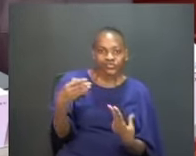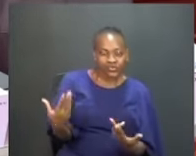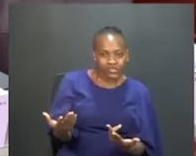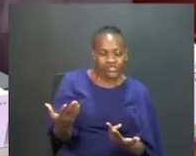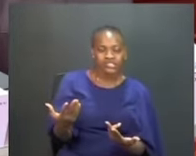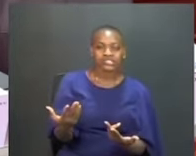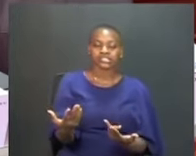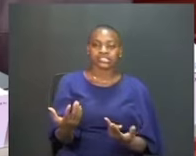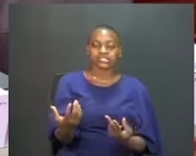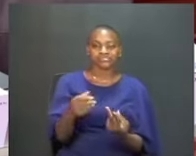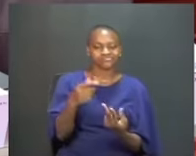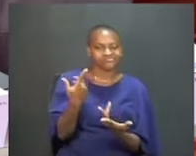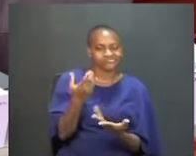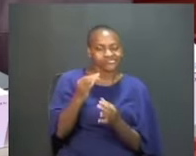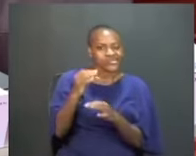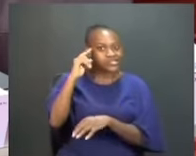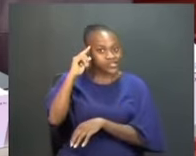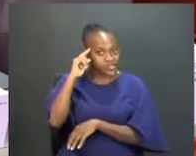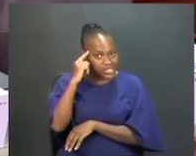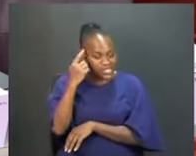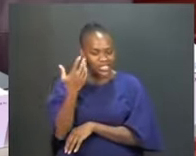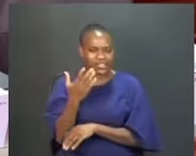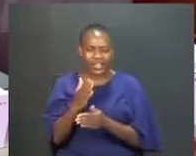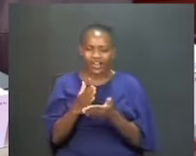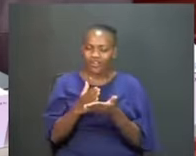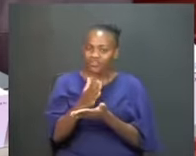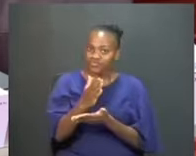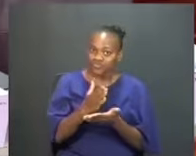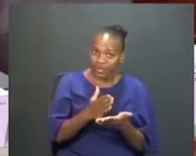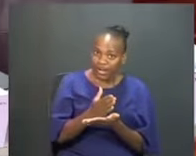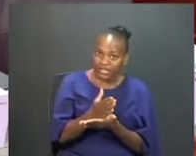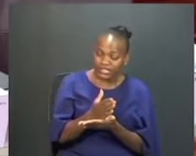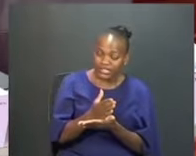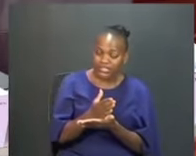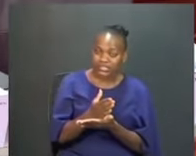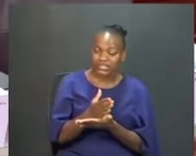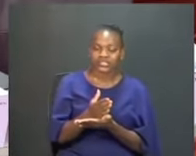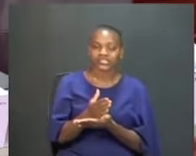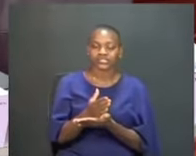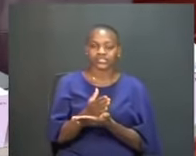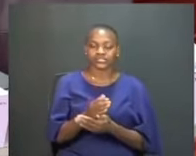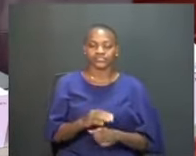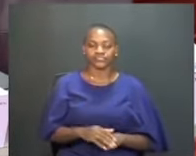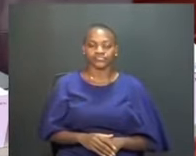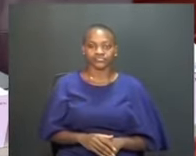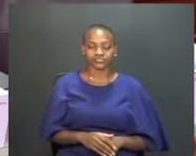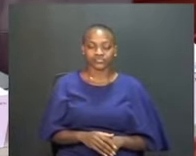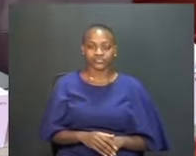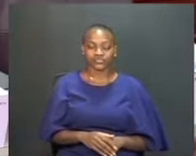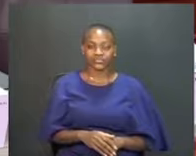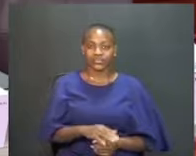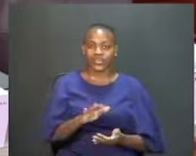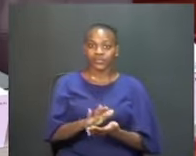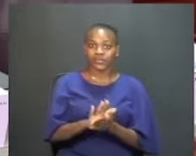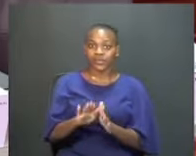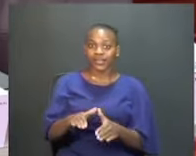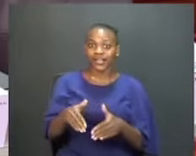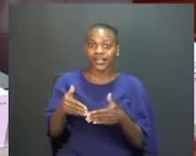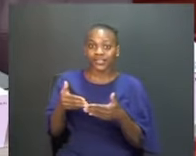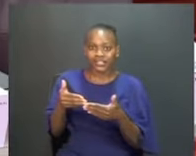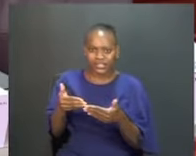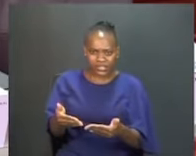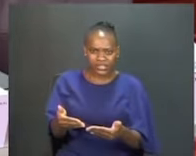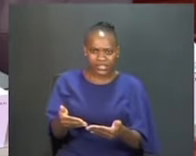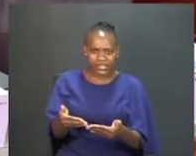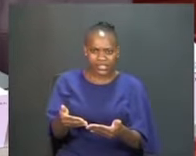that where it is imprudent for such a paper to be referred, Mr. Speaker will